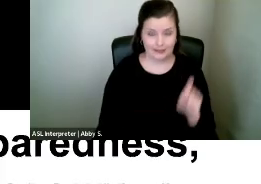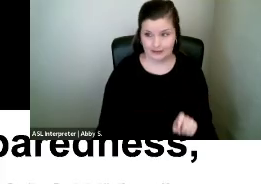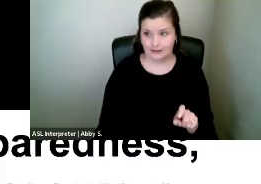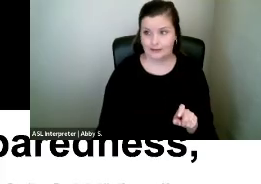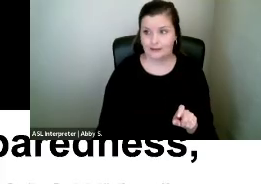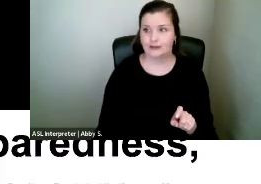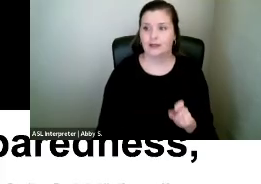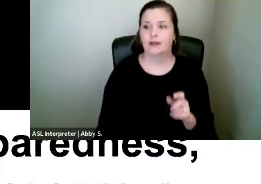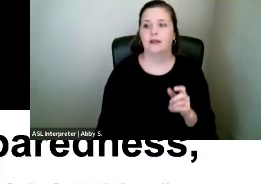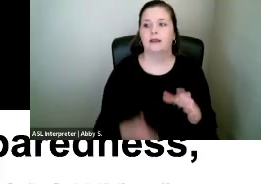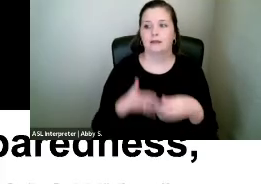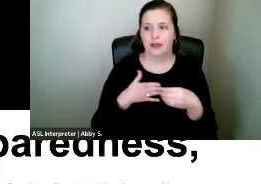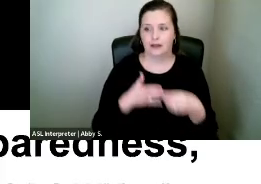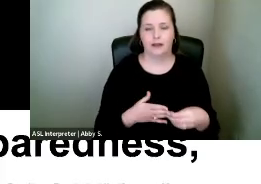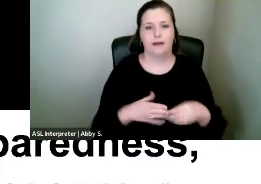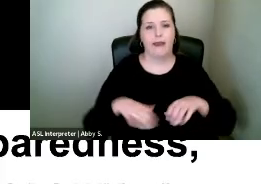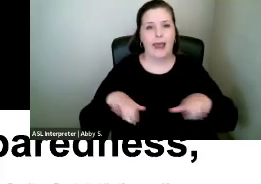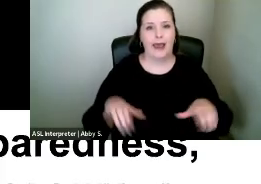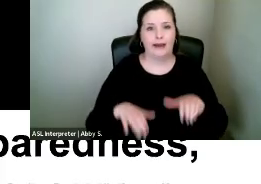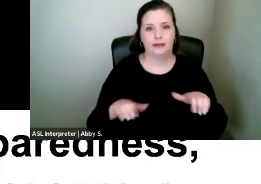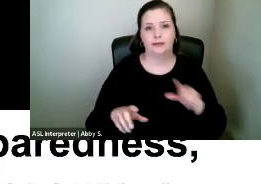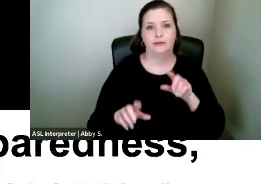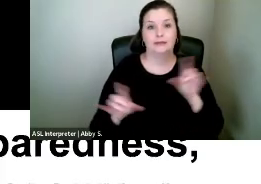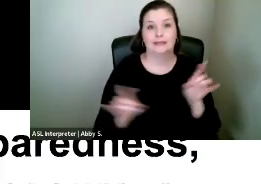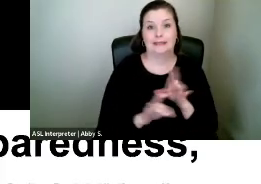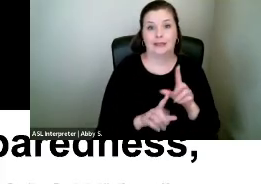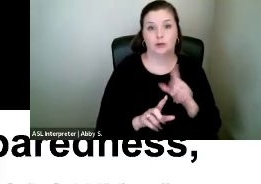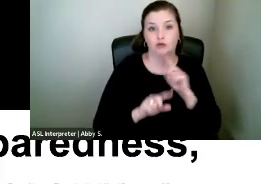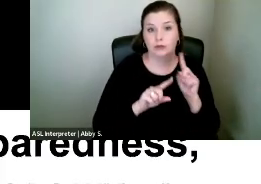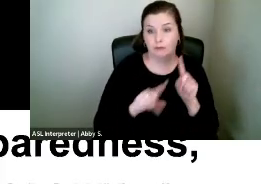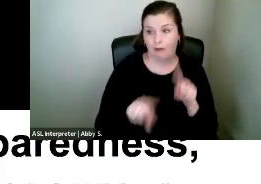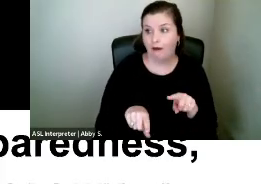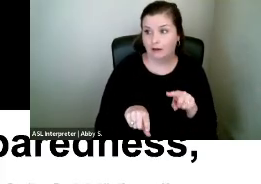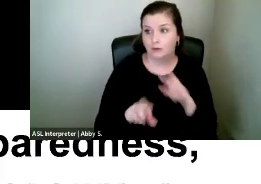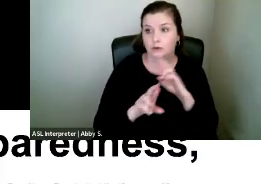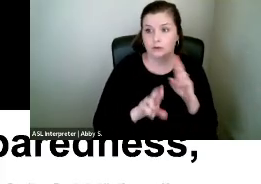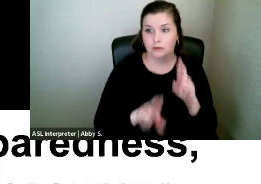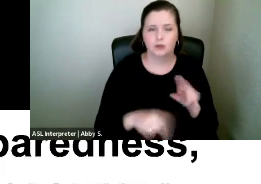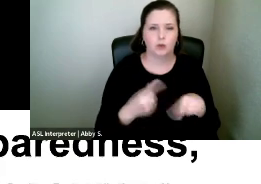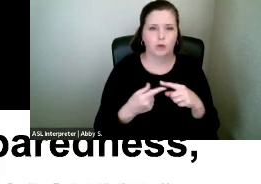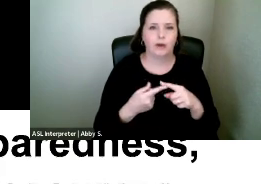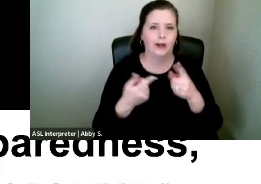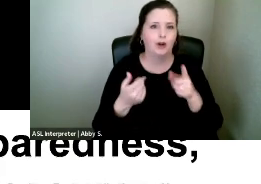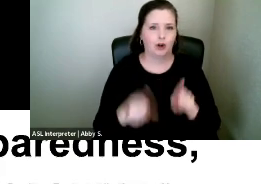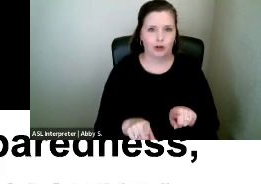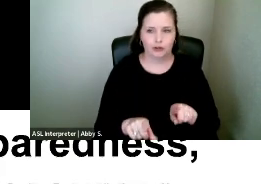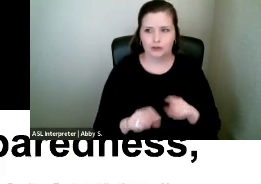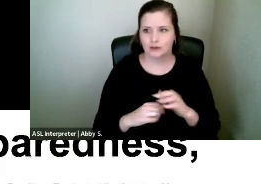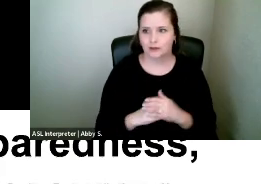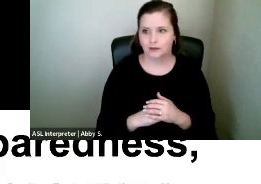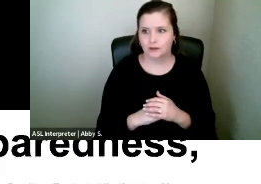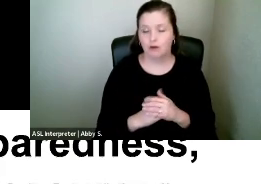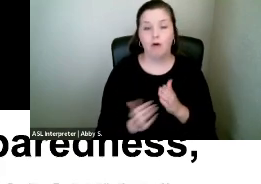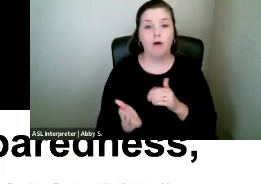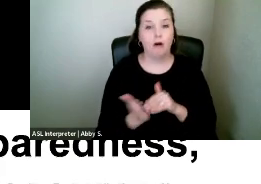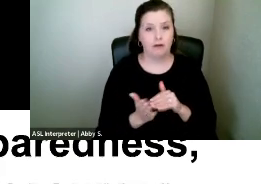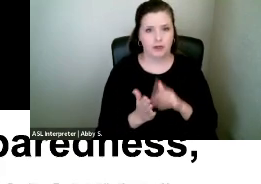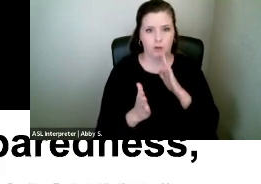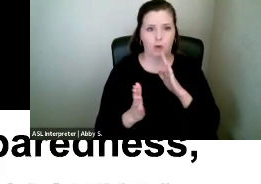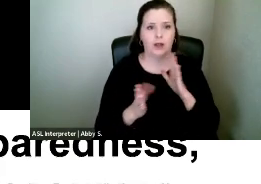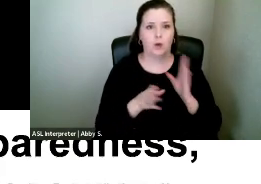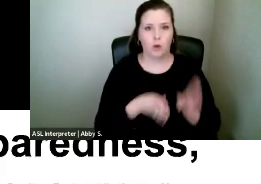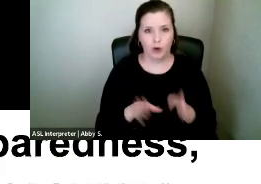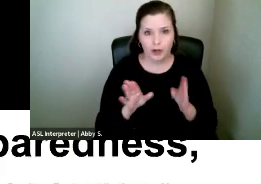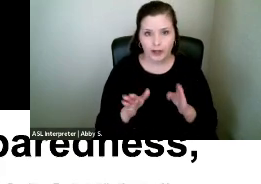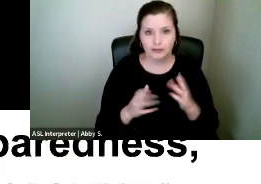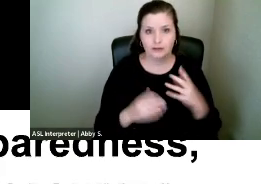disaster responses when disasters do occur. They often organize volunteers, they